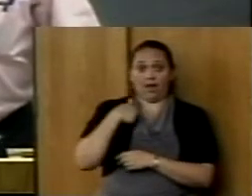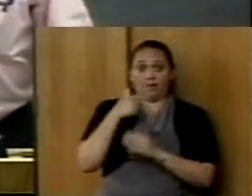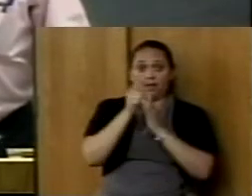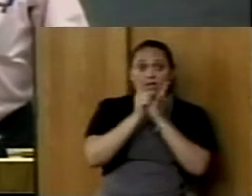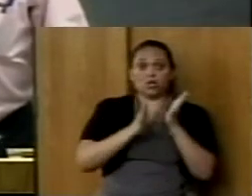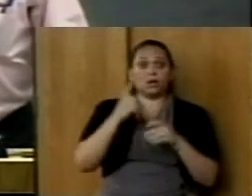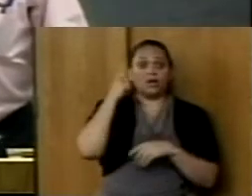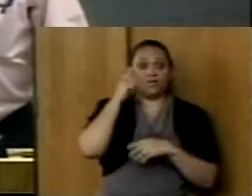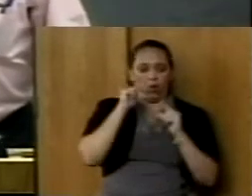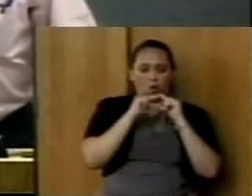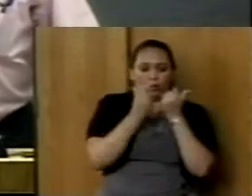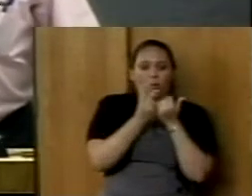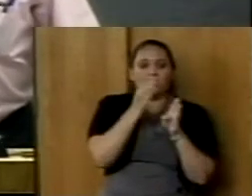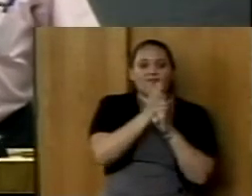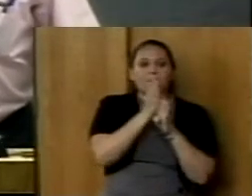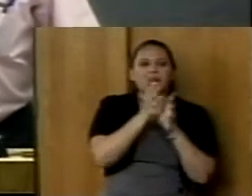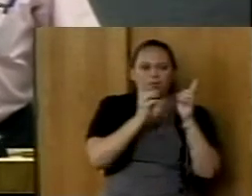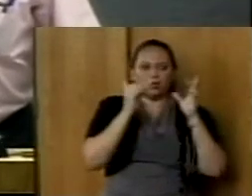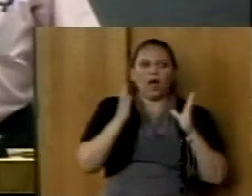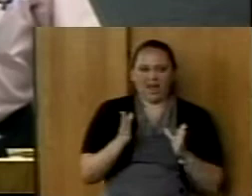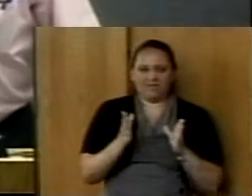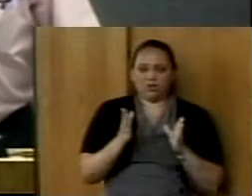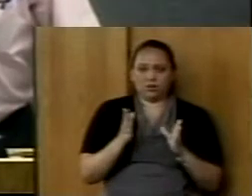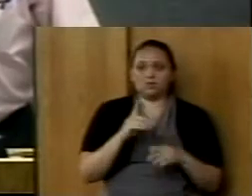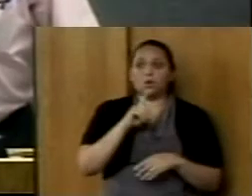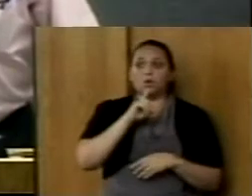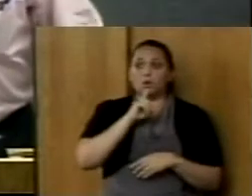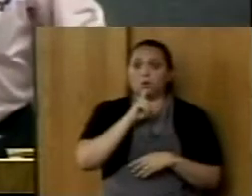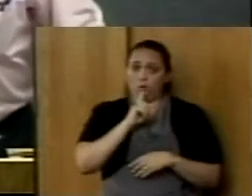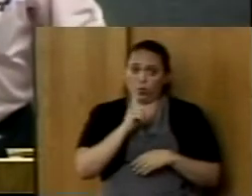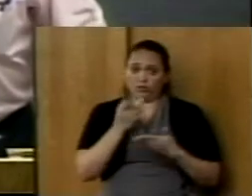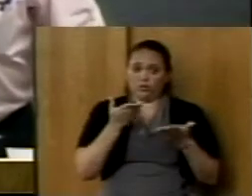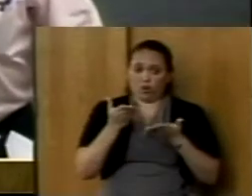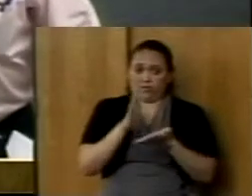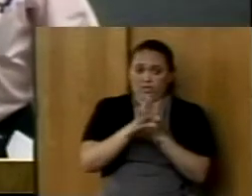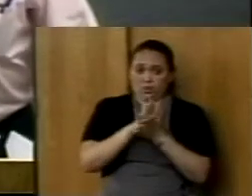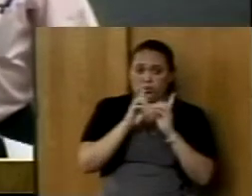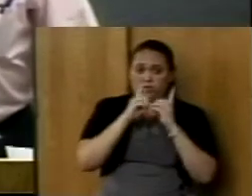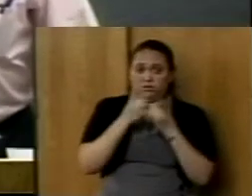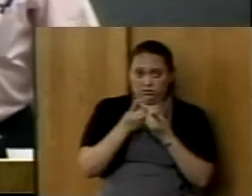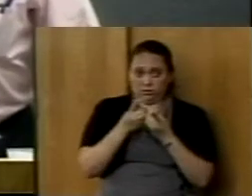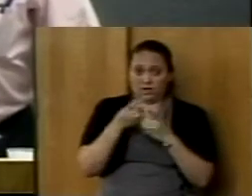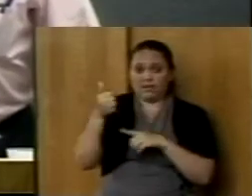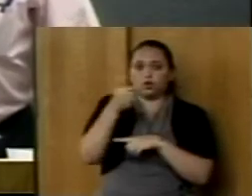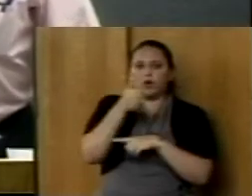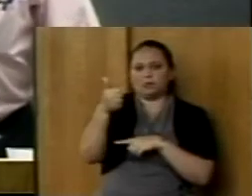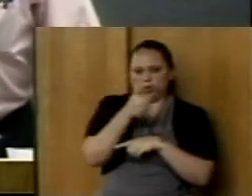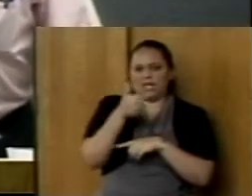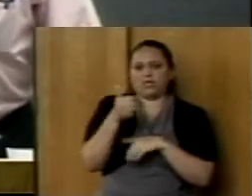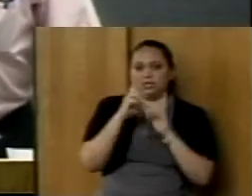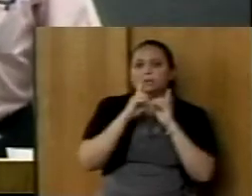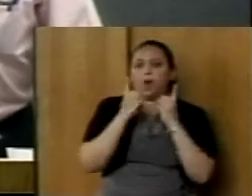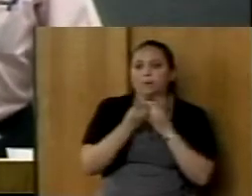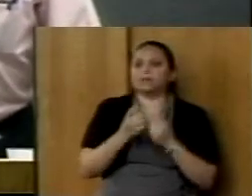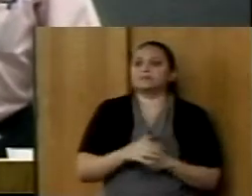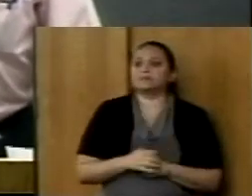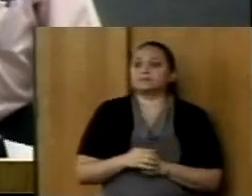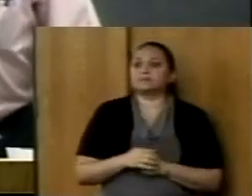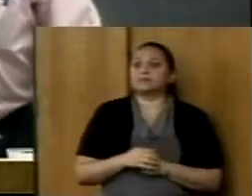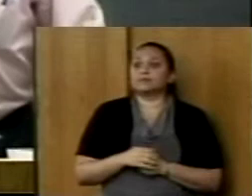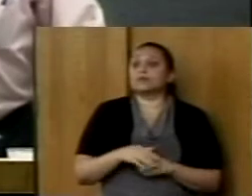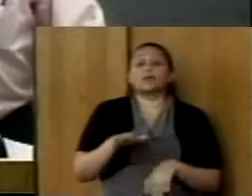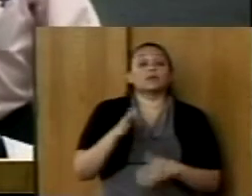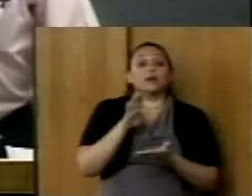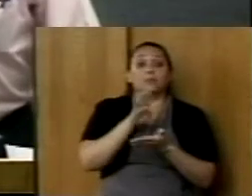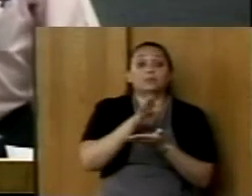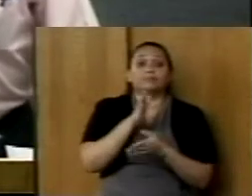a group of bus drivers who serve the school district over in the transportation department. It's bus drivers